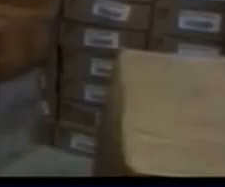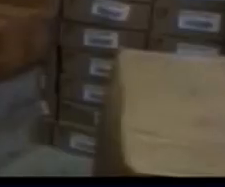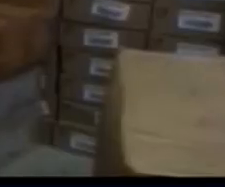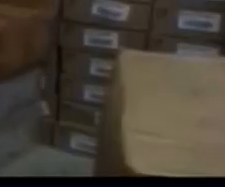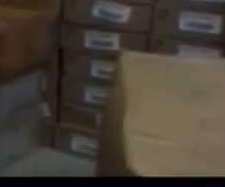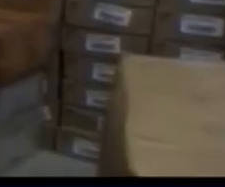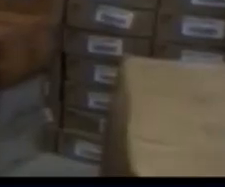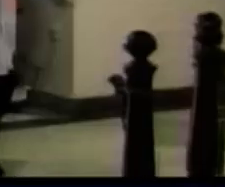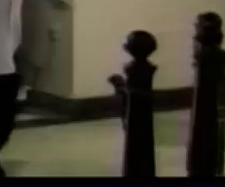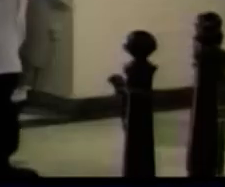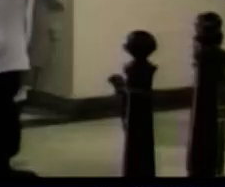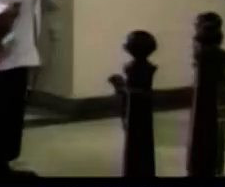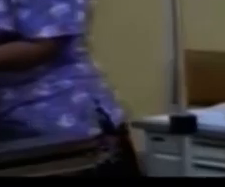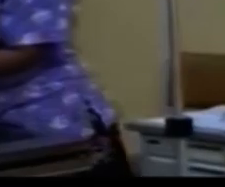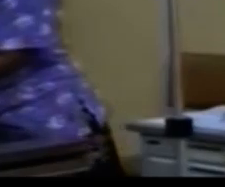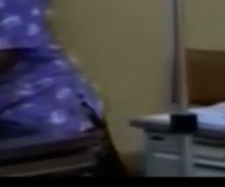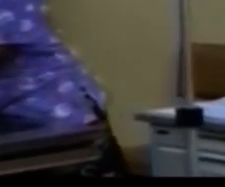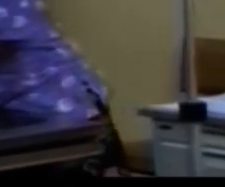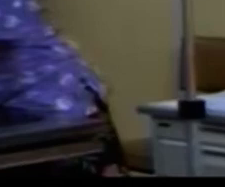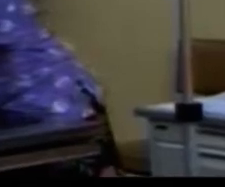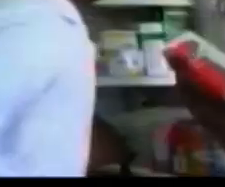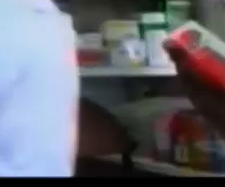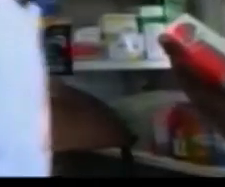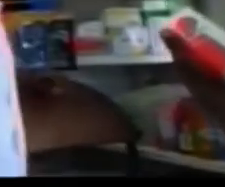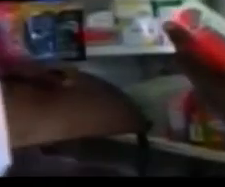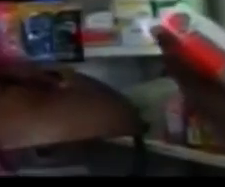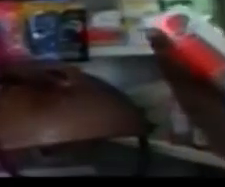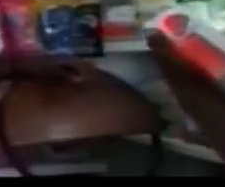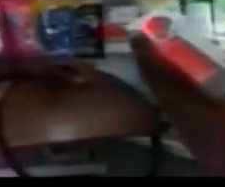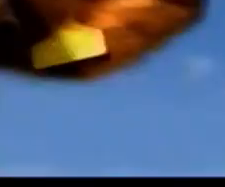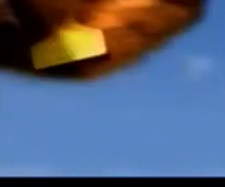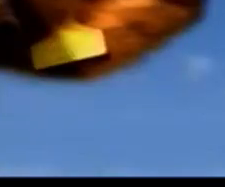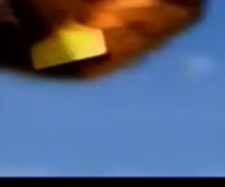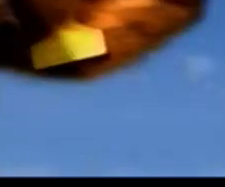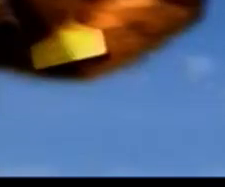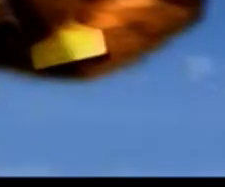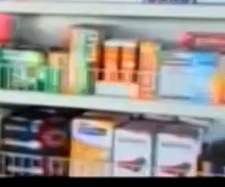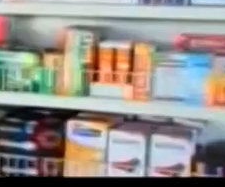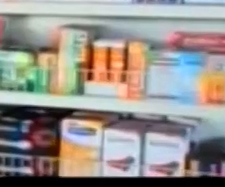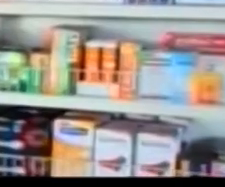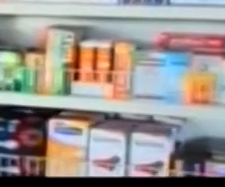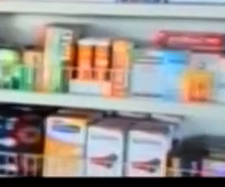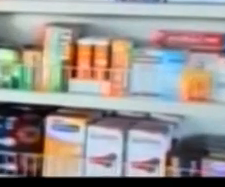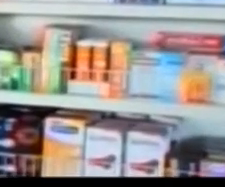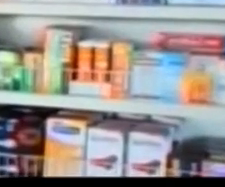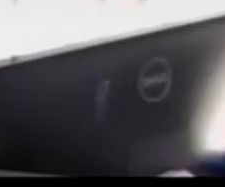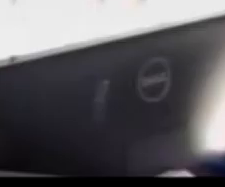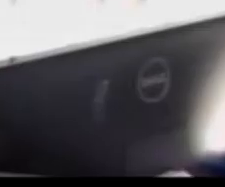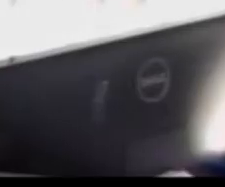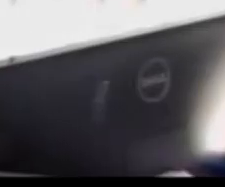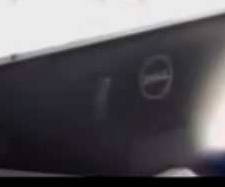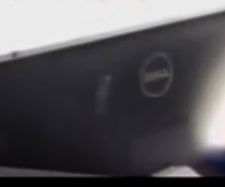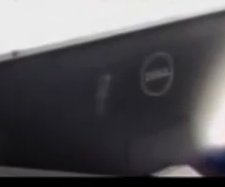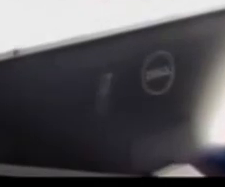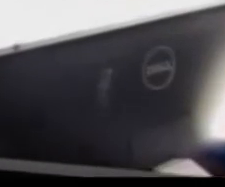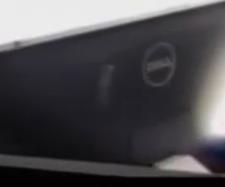and allied substances for both human and animal consumption, registration of pharmacies, agro-vet shops, and health shops, registration